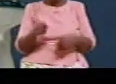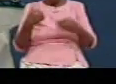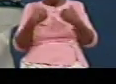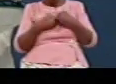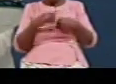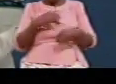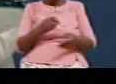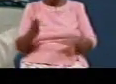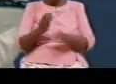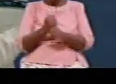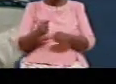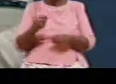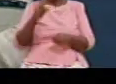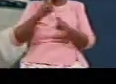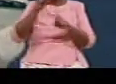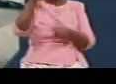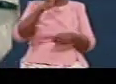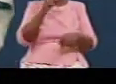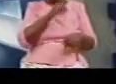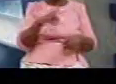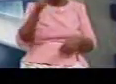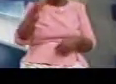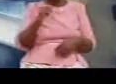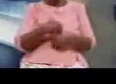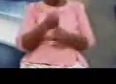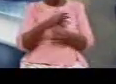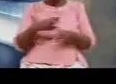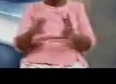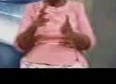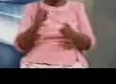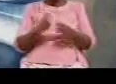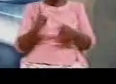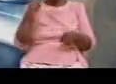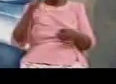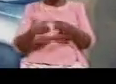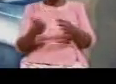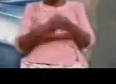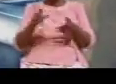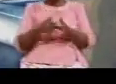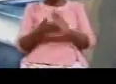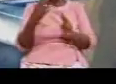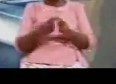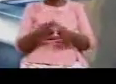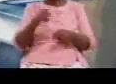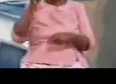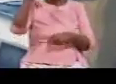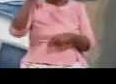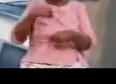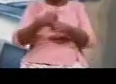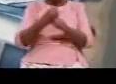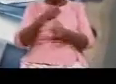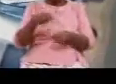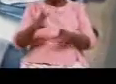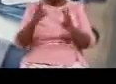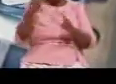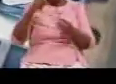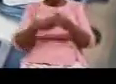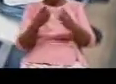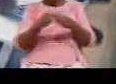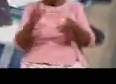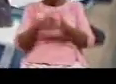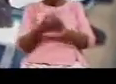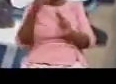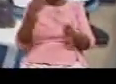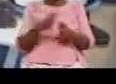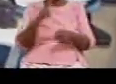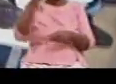make a way of escape for you to escape. You need to say proper amen. You will escape